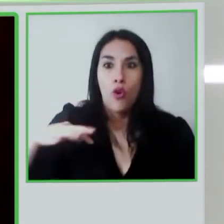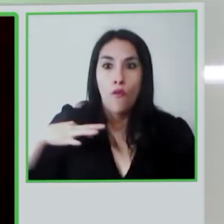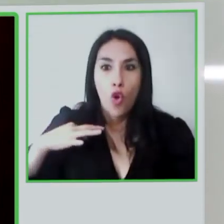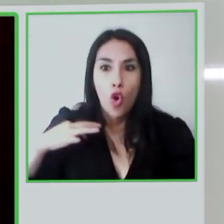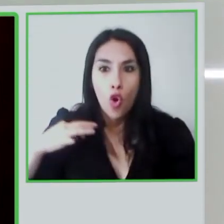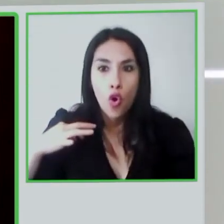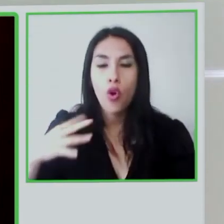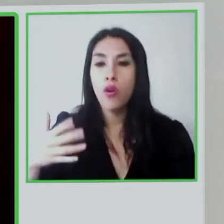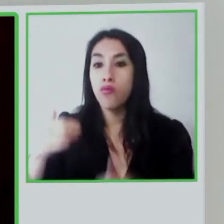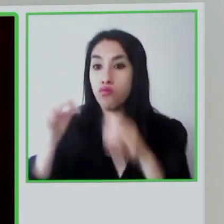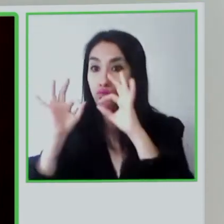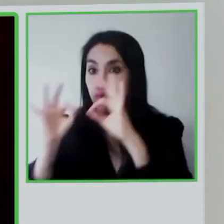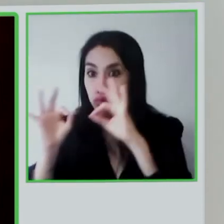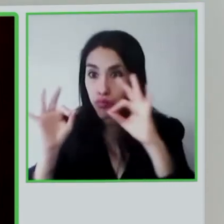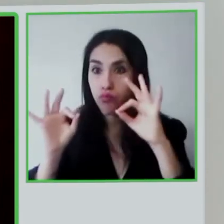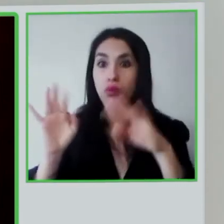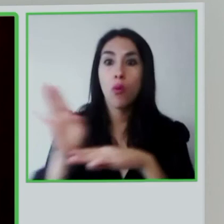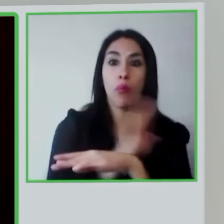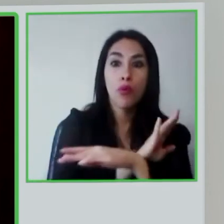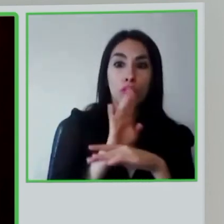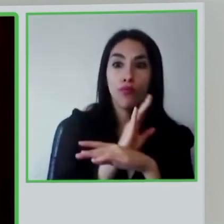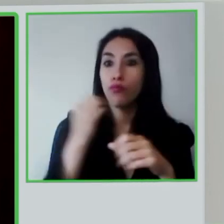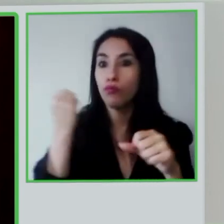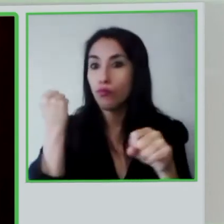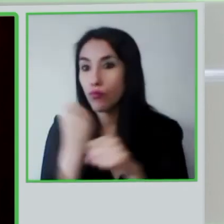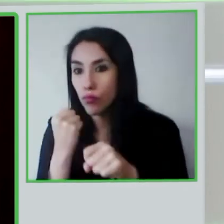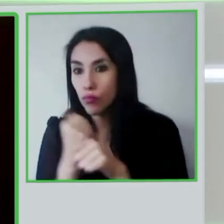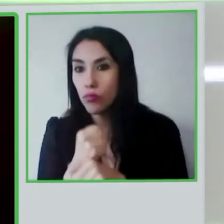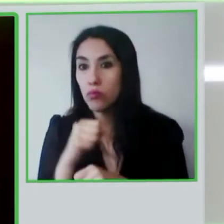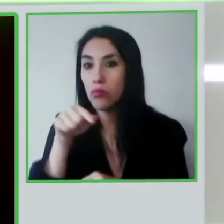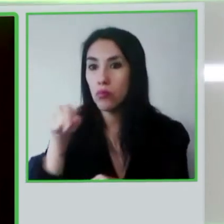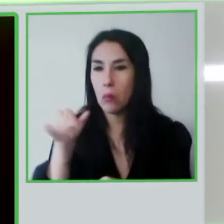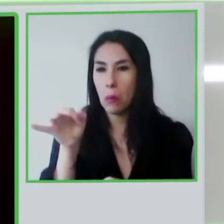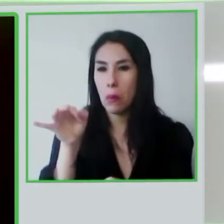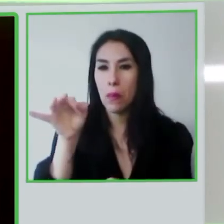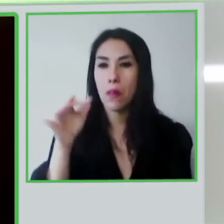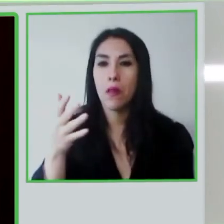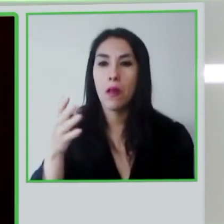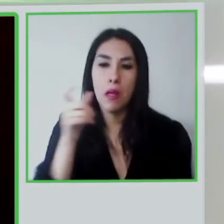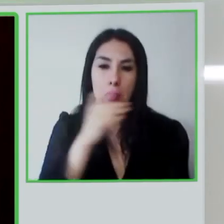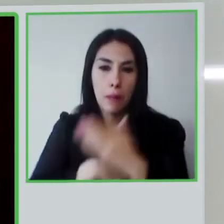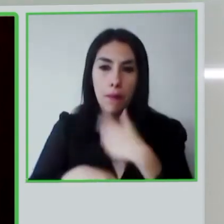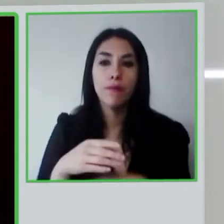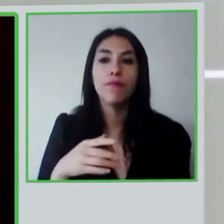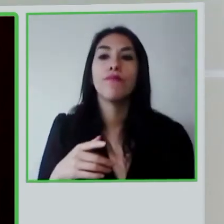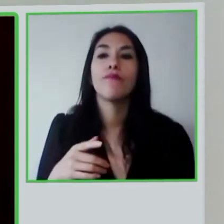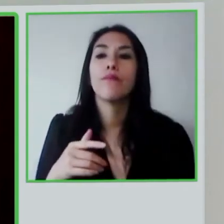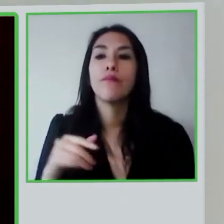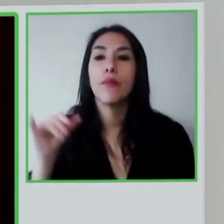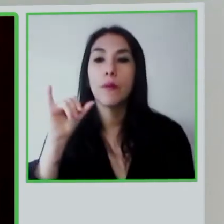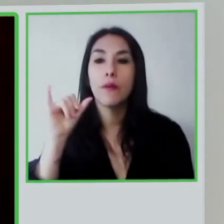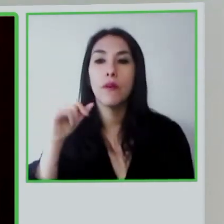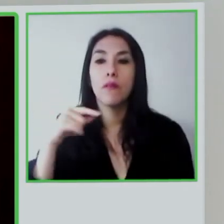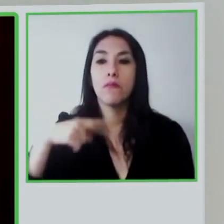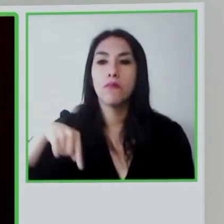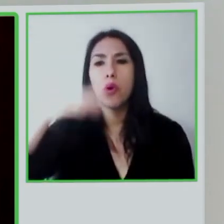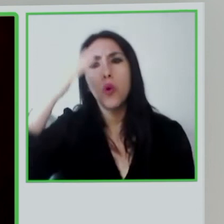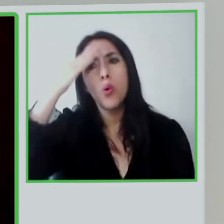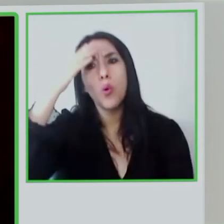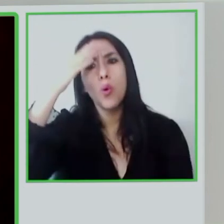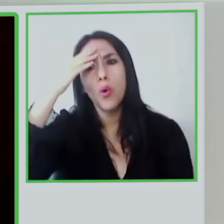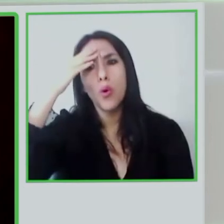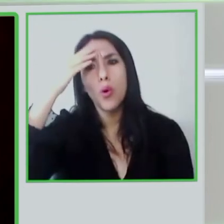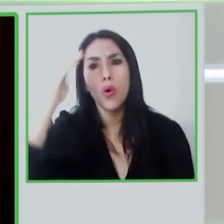employees may have disabilities. And everyone knows someone with disabilities. So remember that